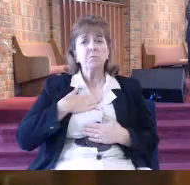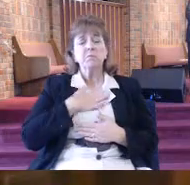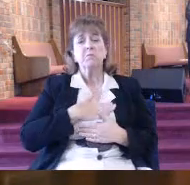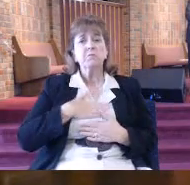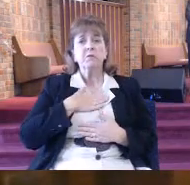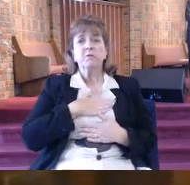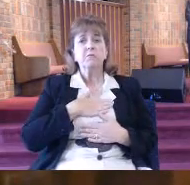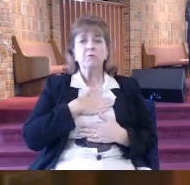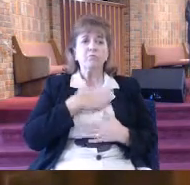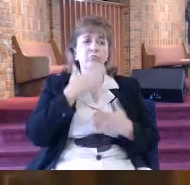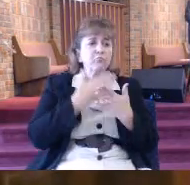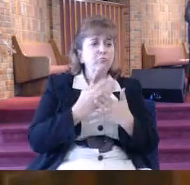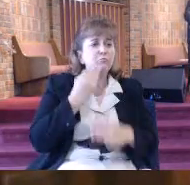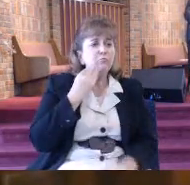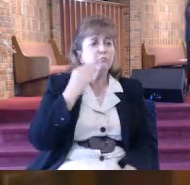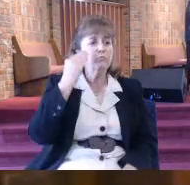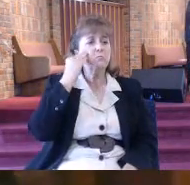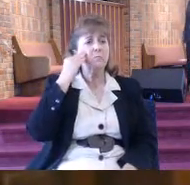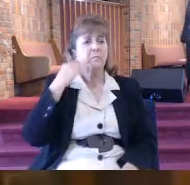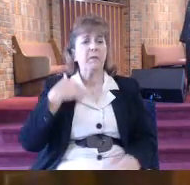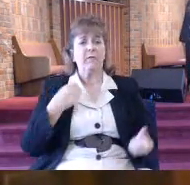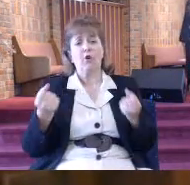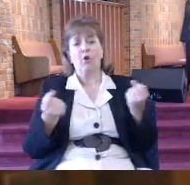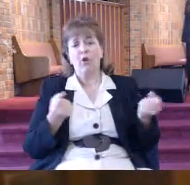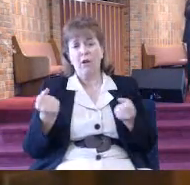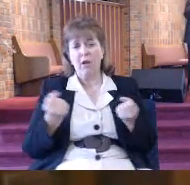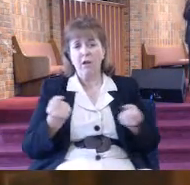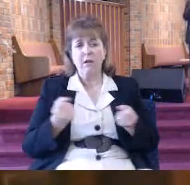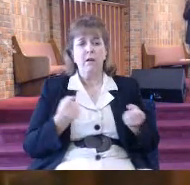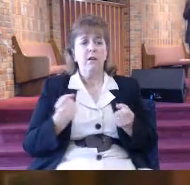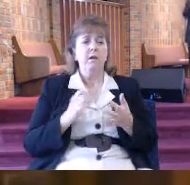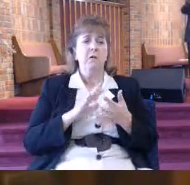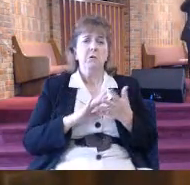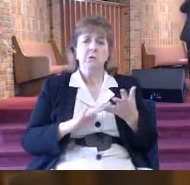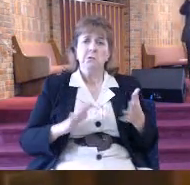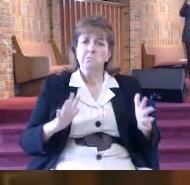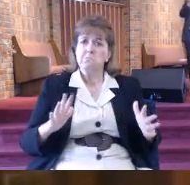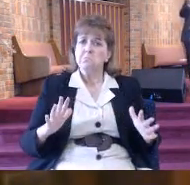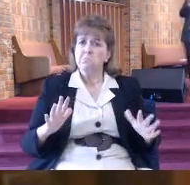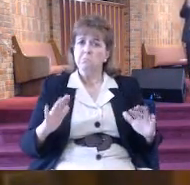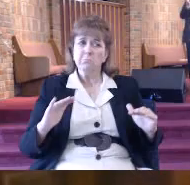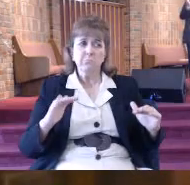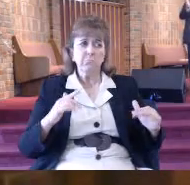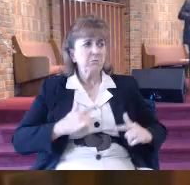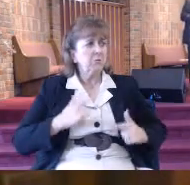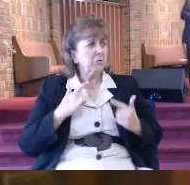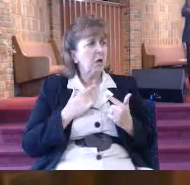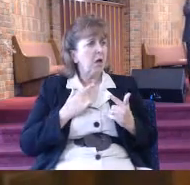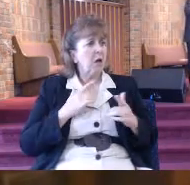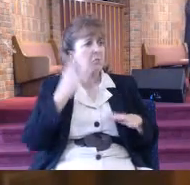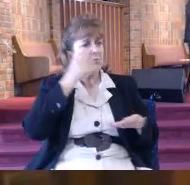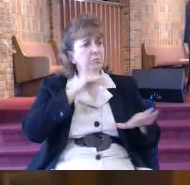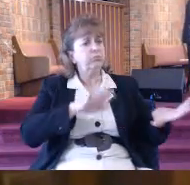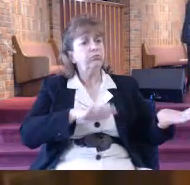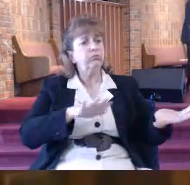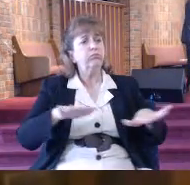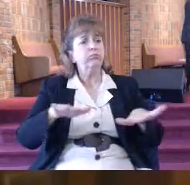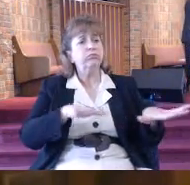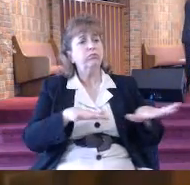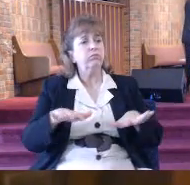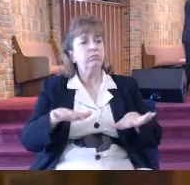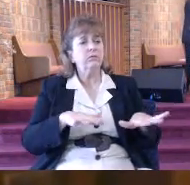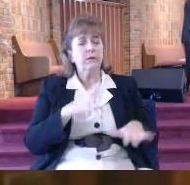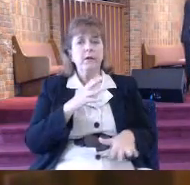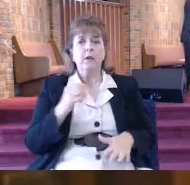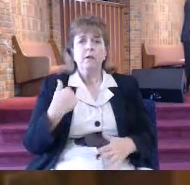live in a good home. We have automobiles to drive. The circumstances of our life may be fairly benign. And we may